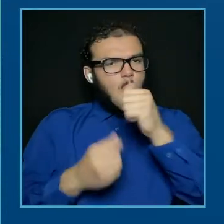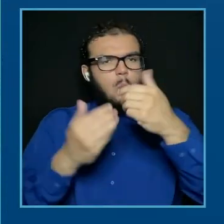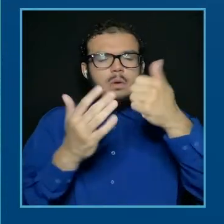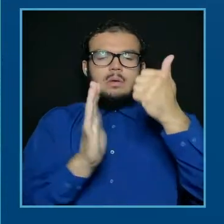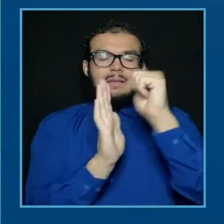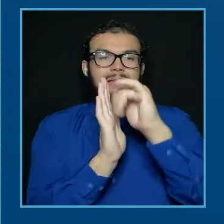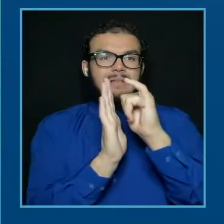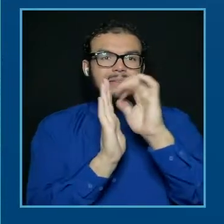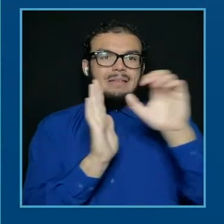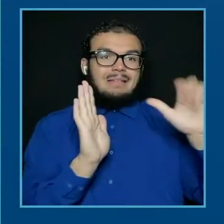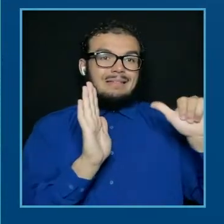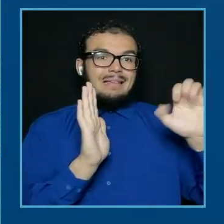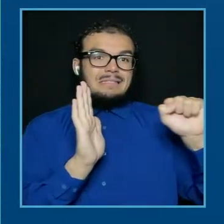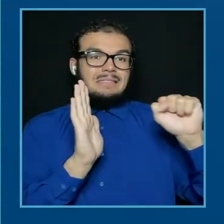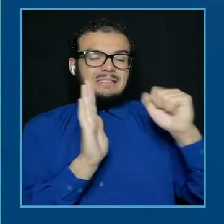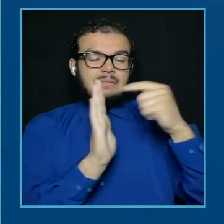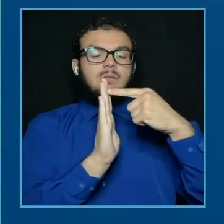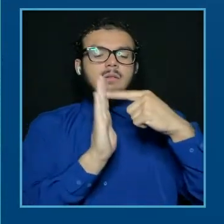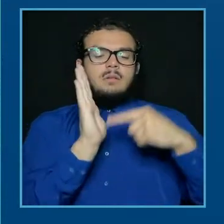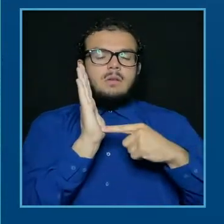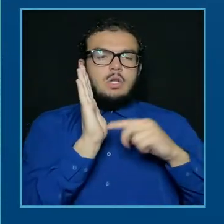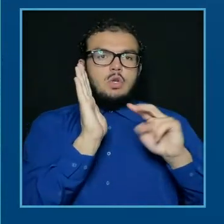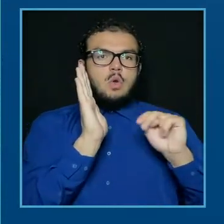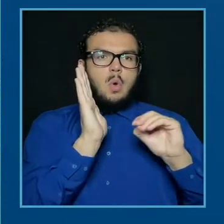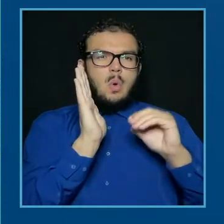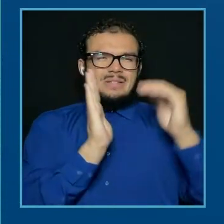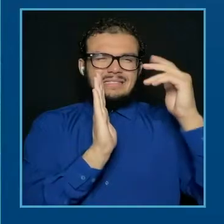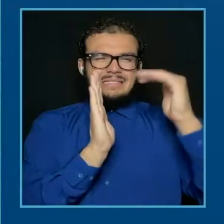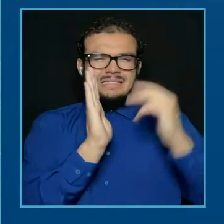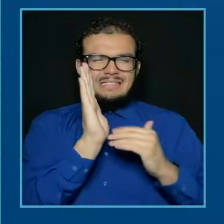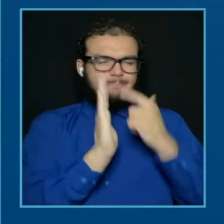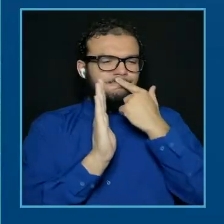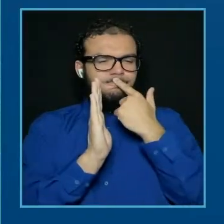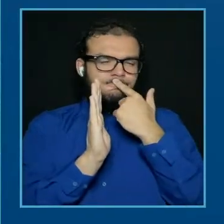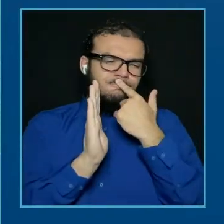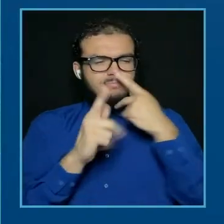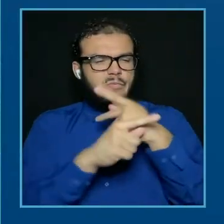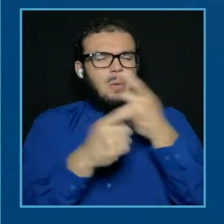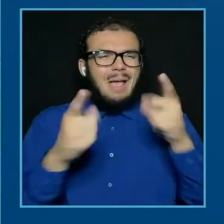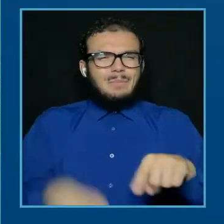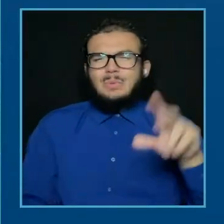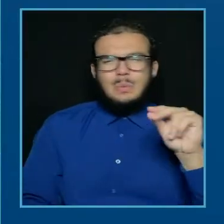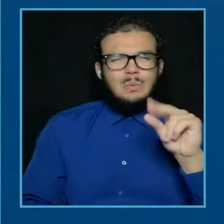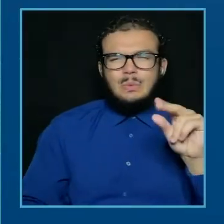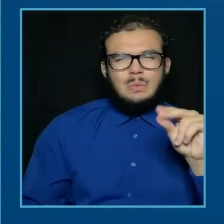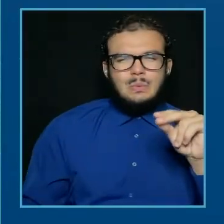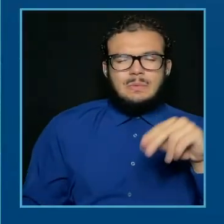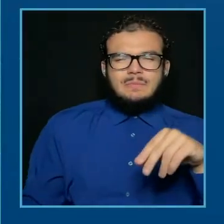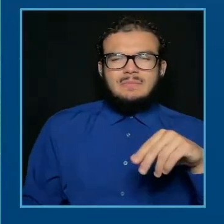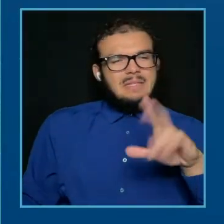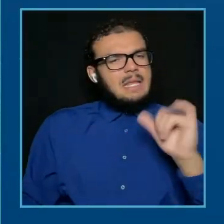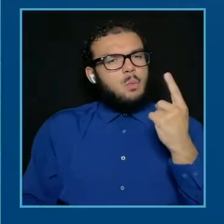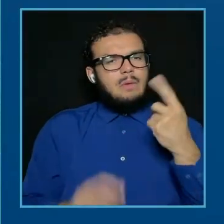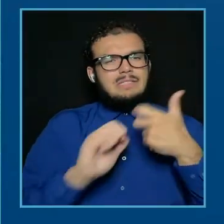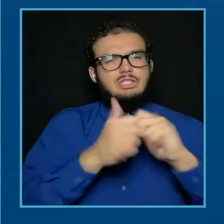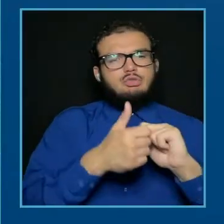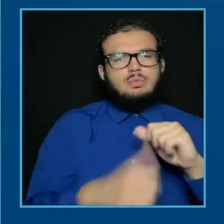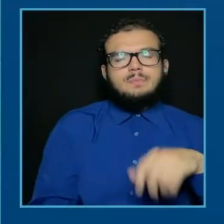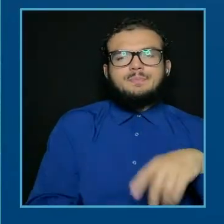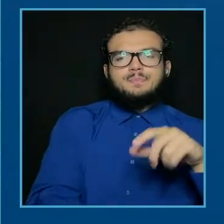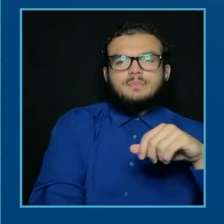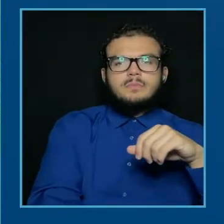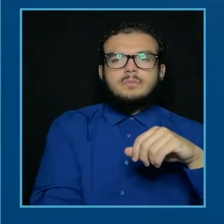two questions and then tally up all the noes and try to figure out what happened. So that's what that issue is. It